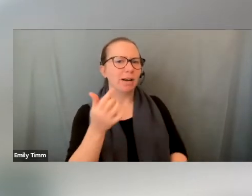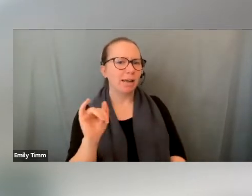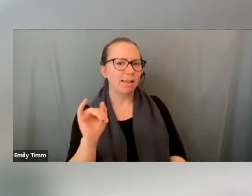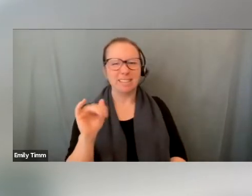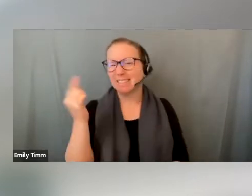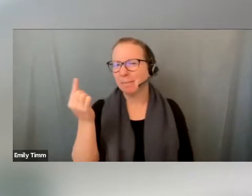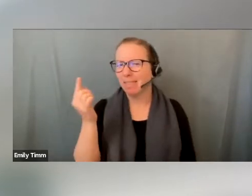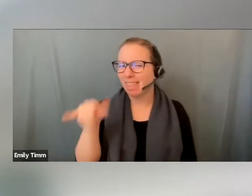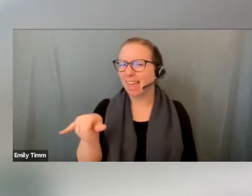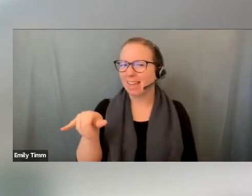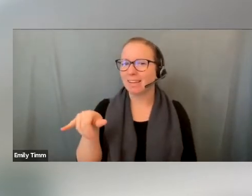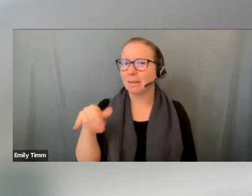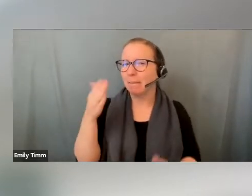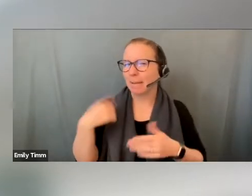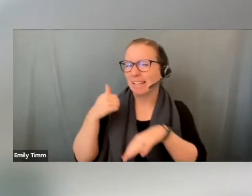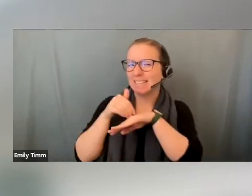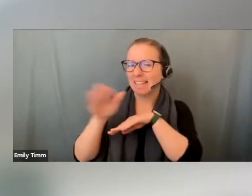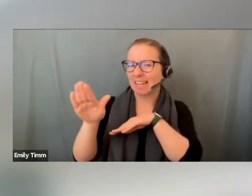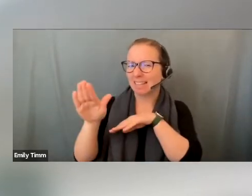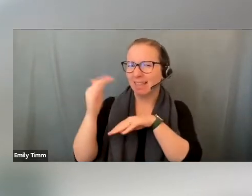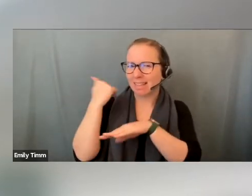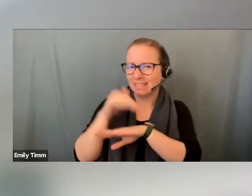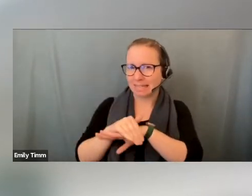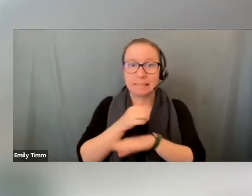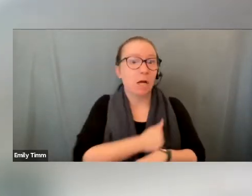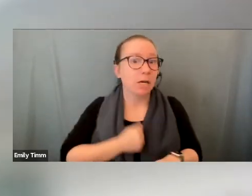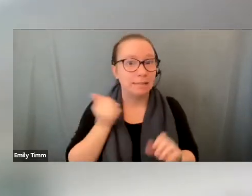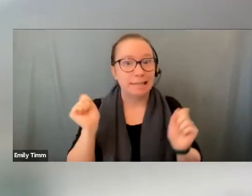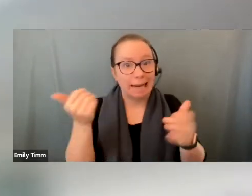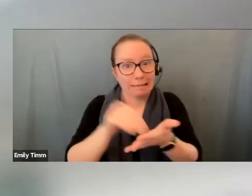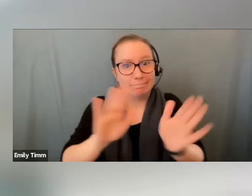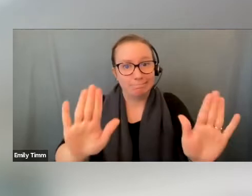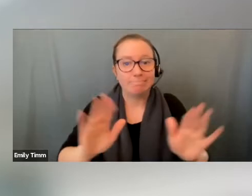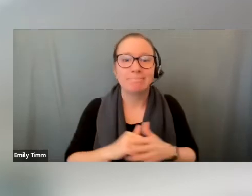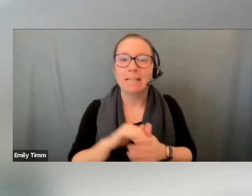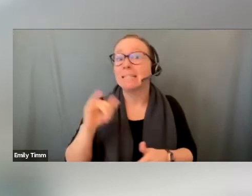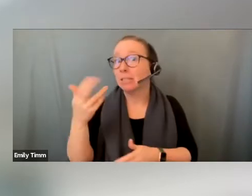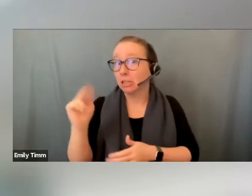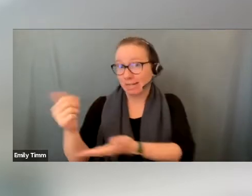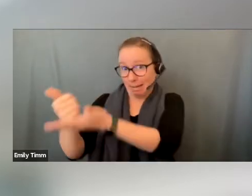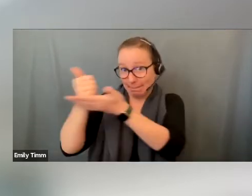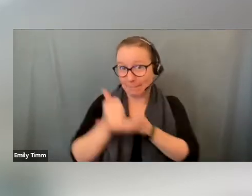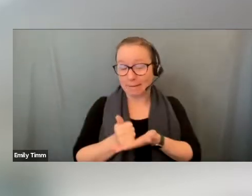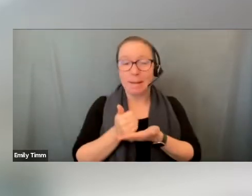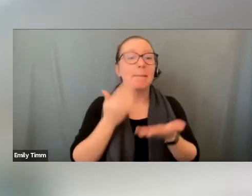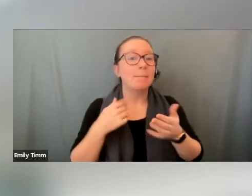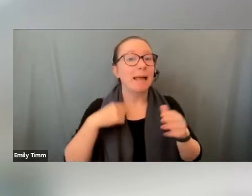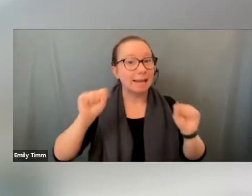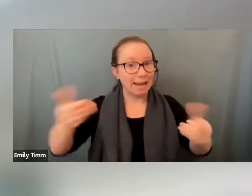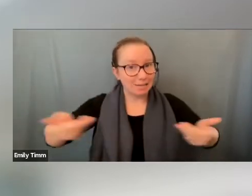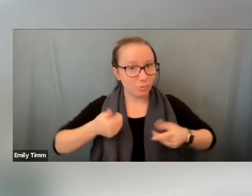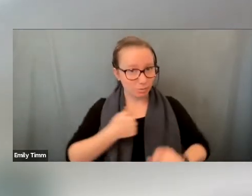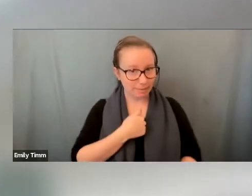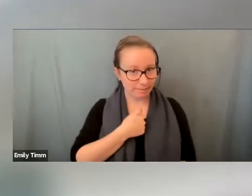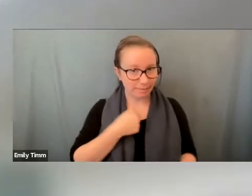like that might be. I sent it last night. I apologize, everybody. while Jen is helping me with that, perhaps I can introduce